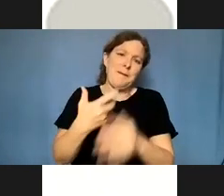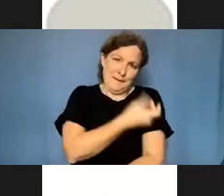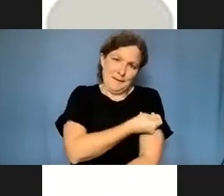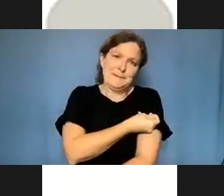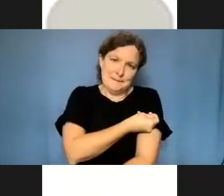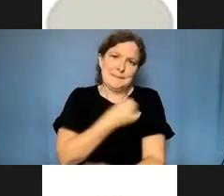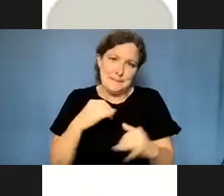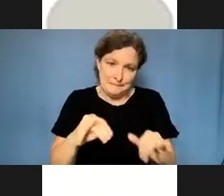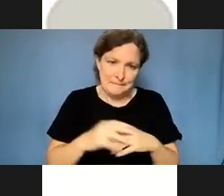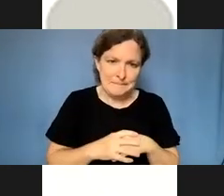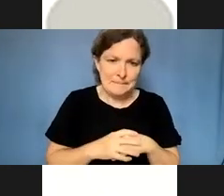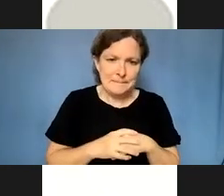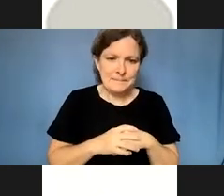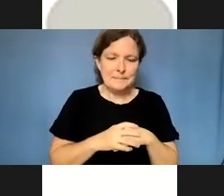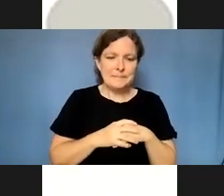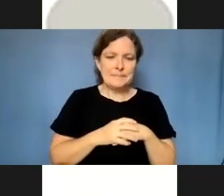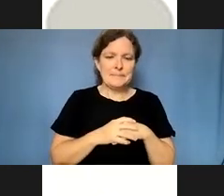questions?